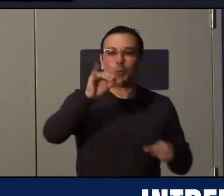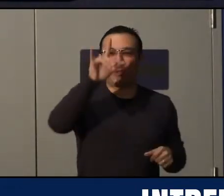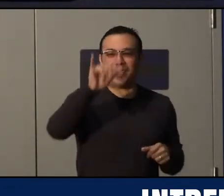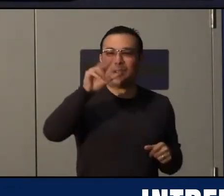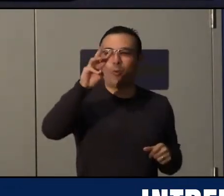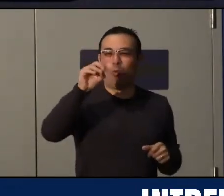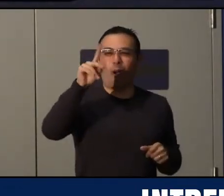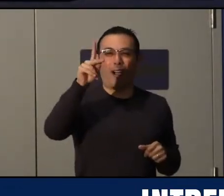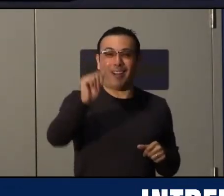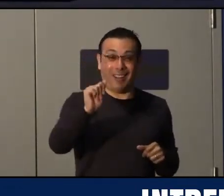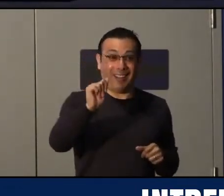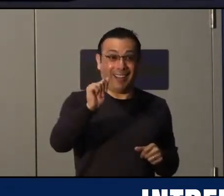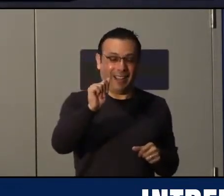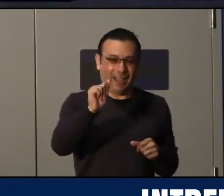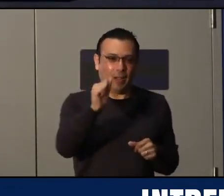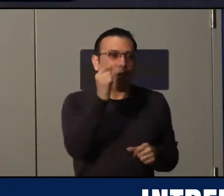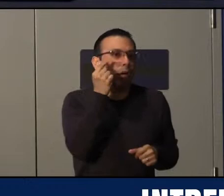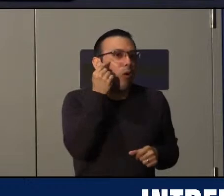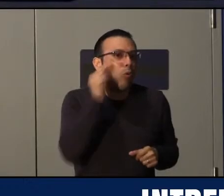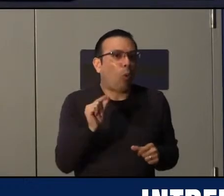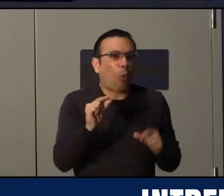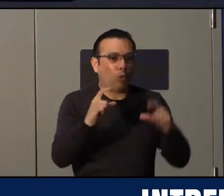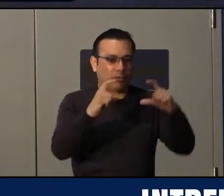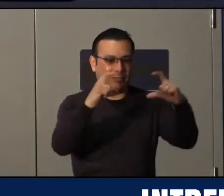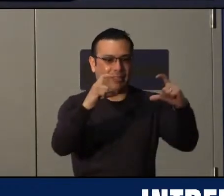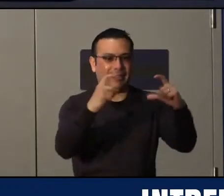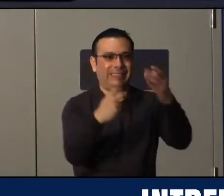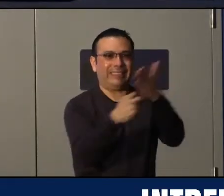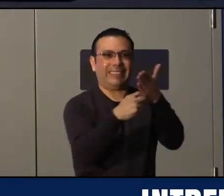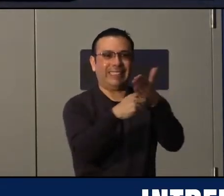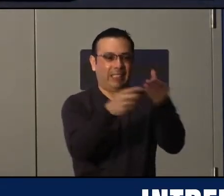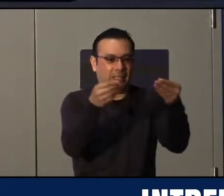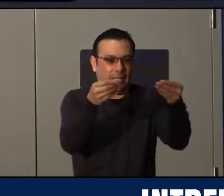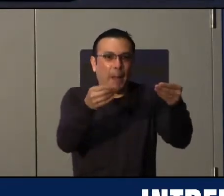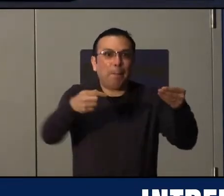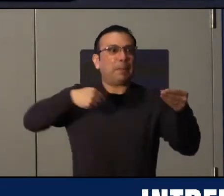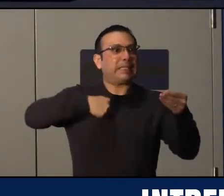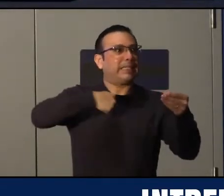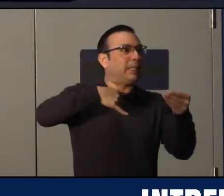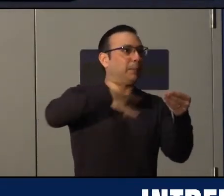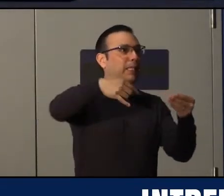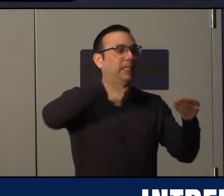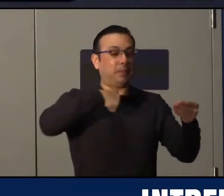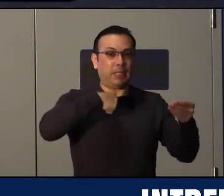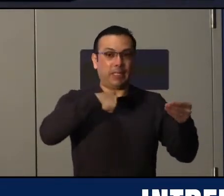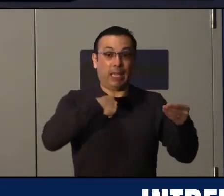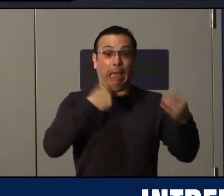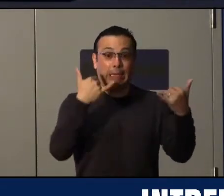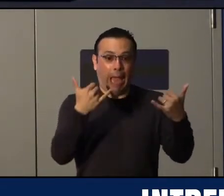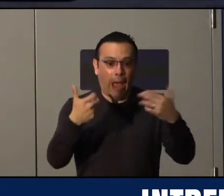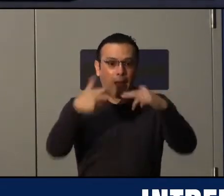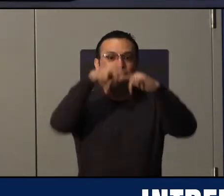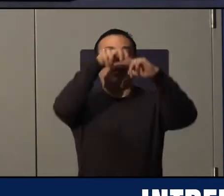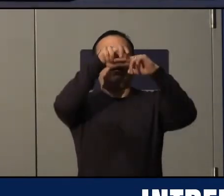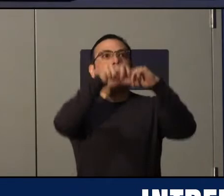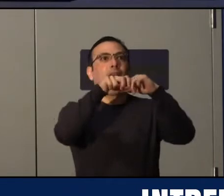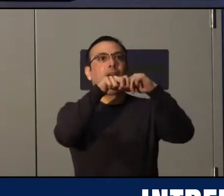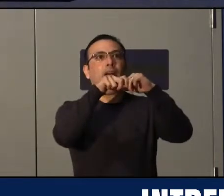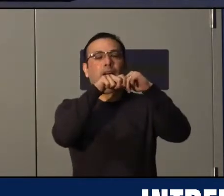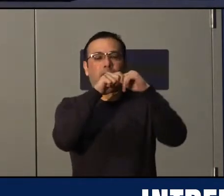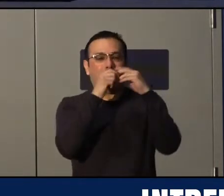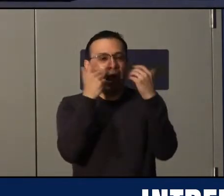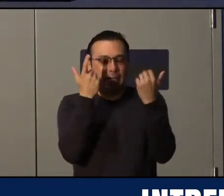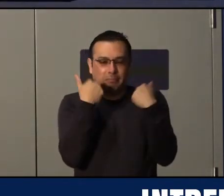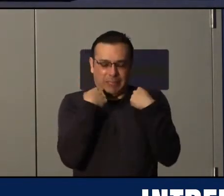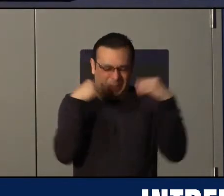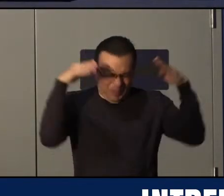Everything in my life finally came into focus, and I realized that it was all about this moment in time.